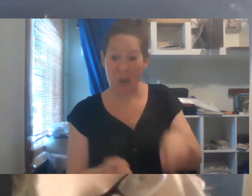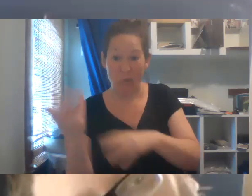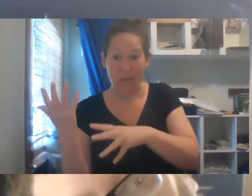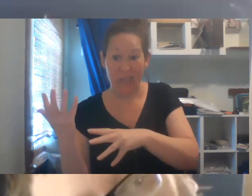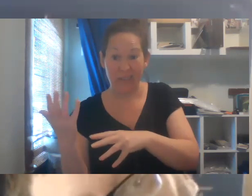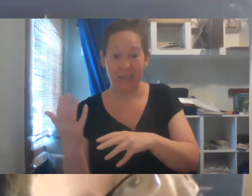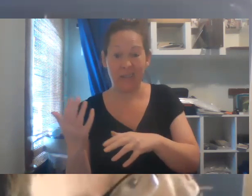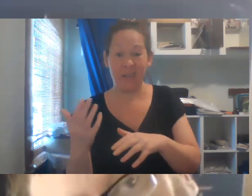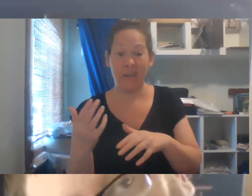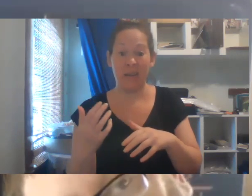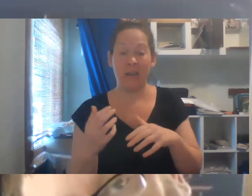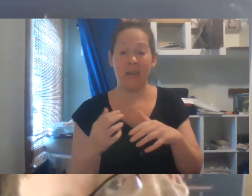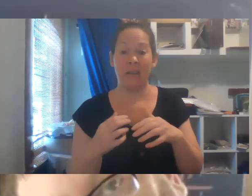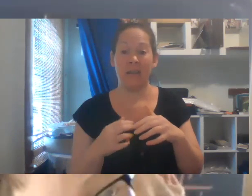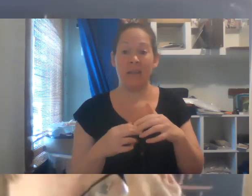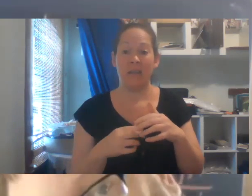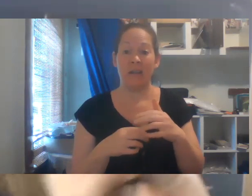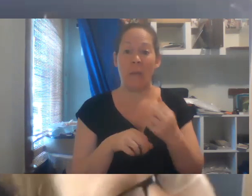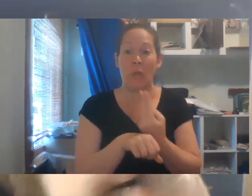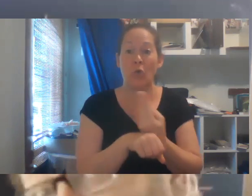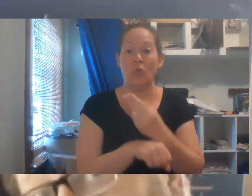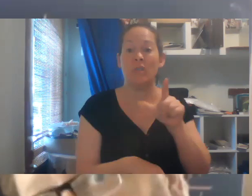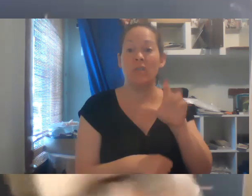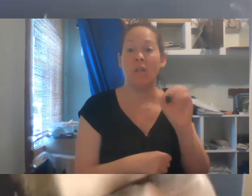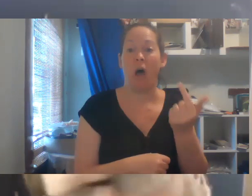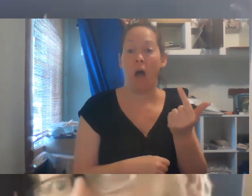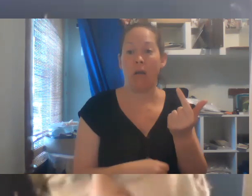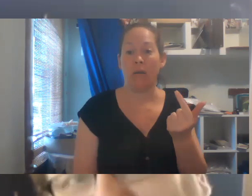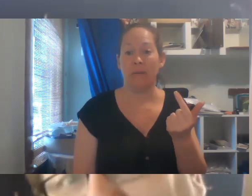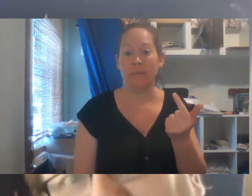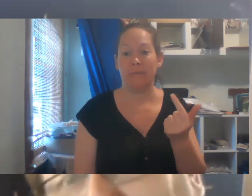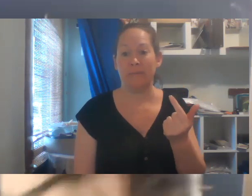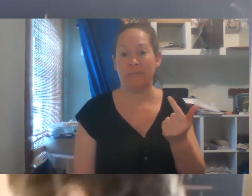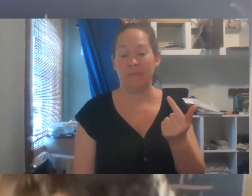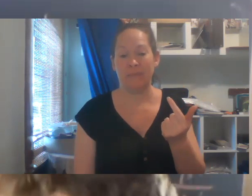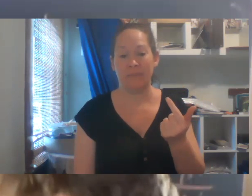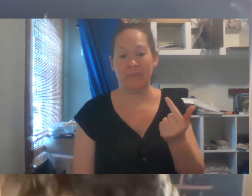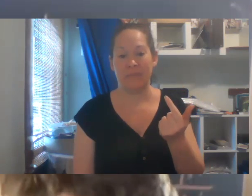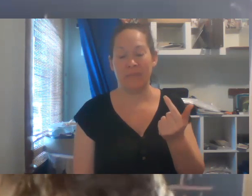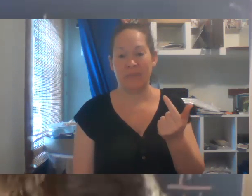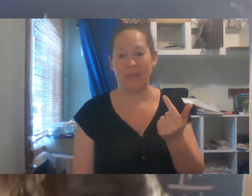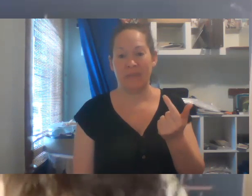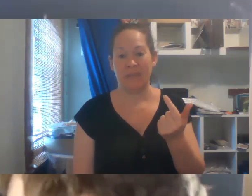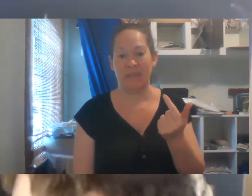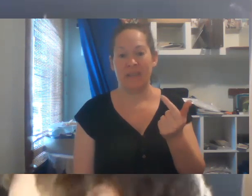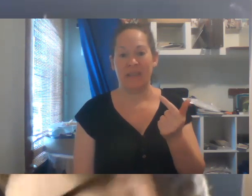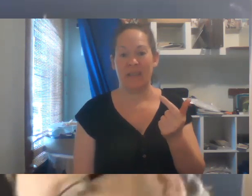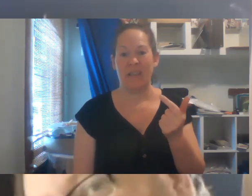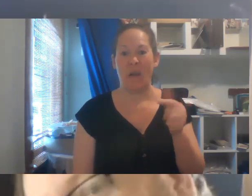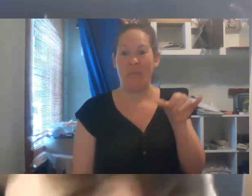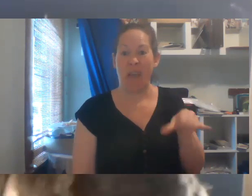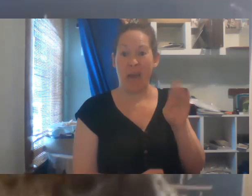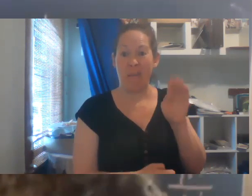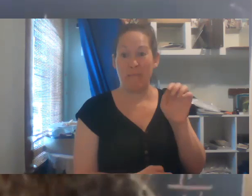the log. I'm going to take the log. See, not over there. There. Yeah, I'm going to mess this up. I'm going to take the log of whatever the base